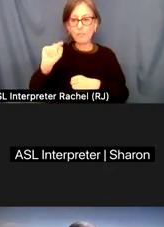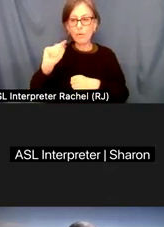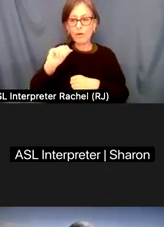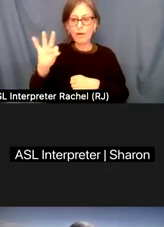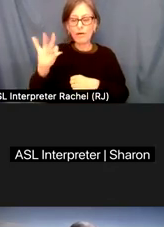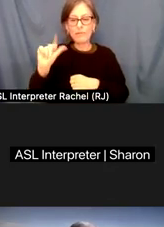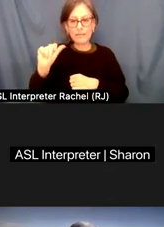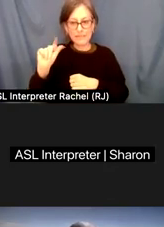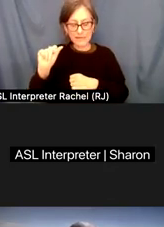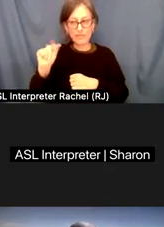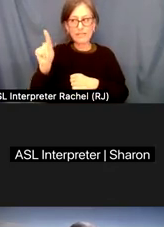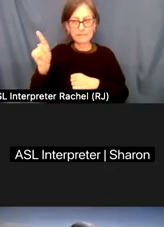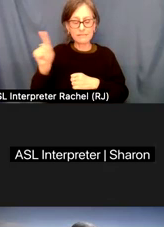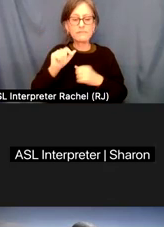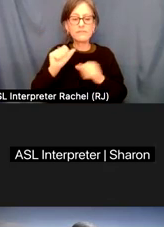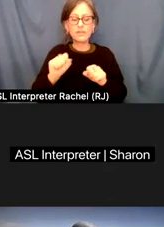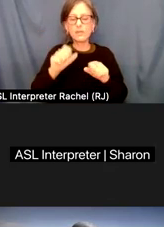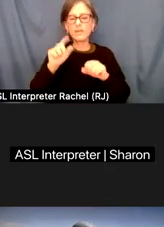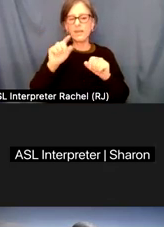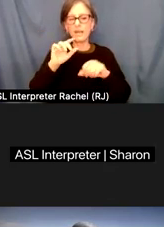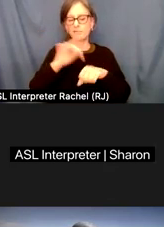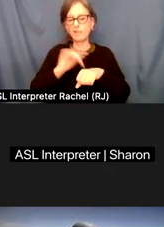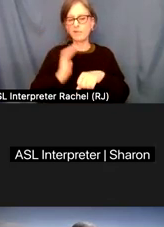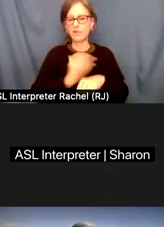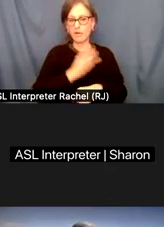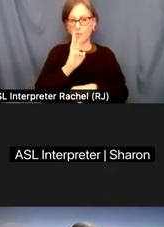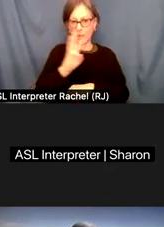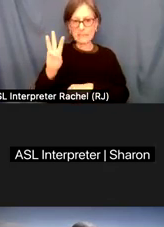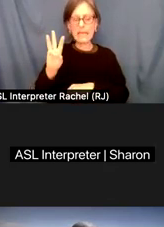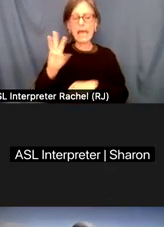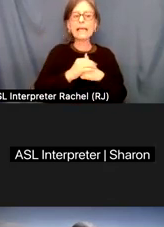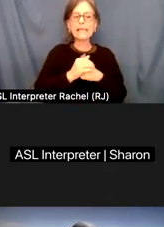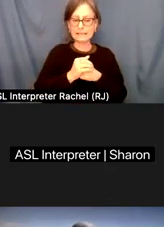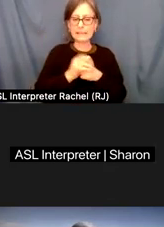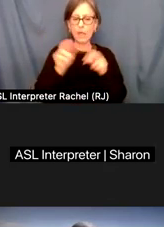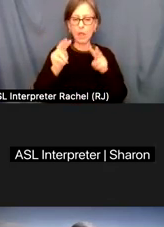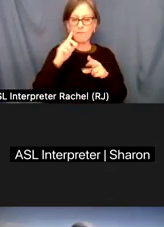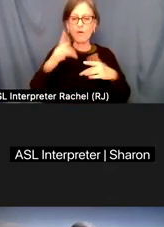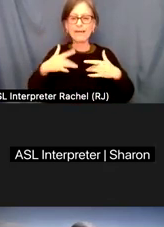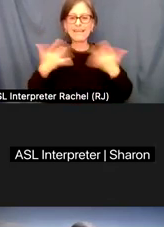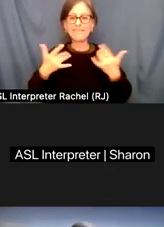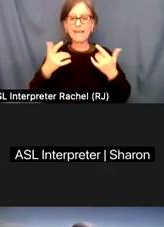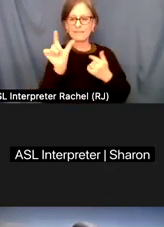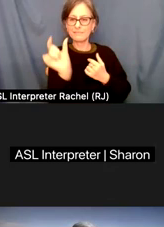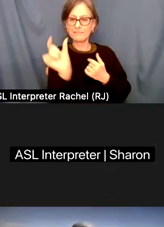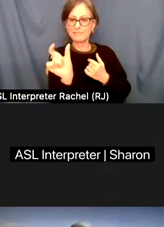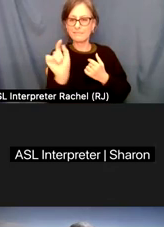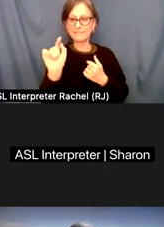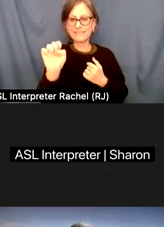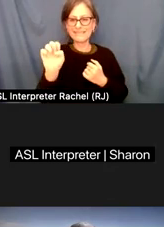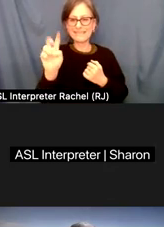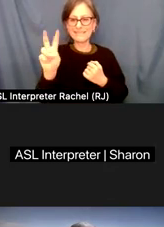Alta-Sea facility, you can go to earthquakecountry.org, look for the events tab, and you can find out the information